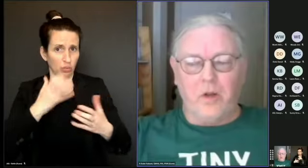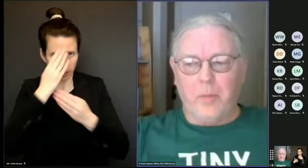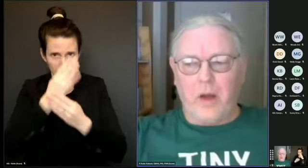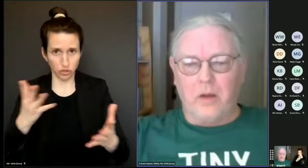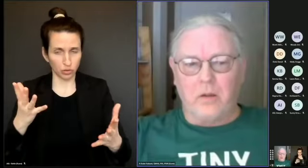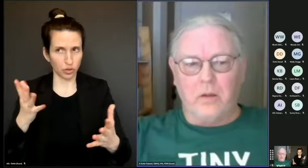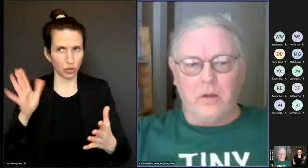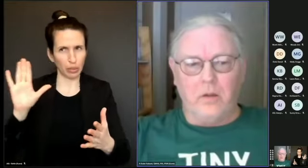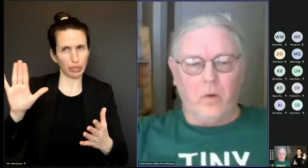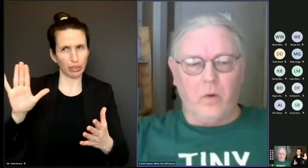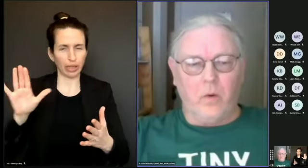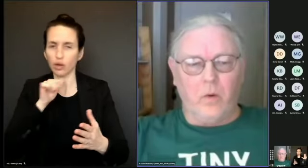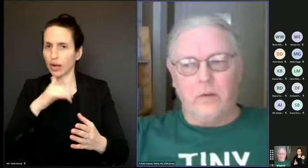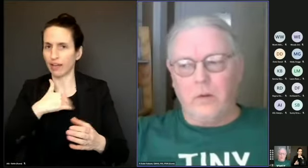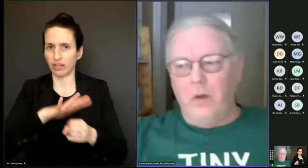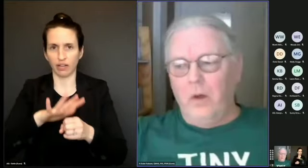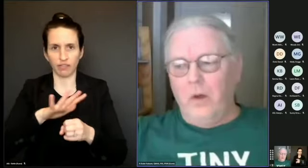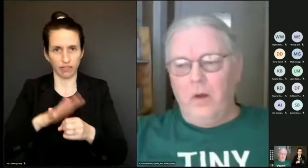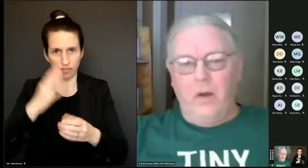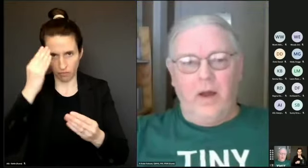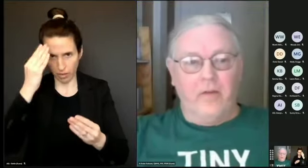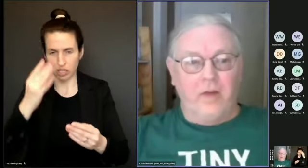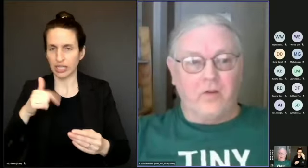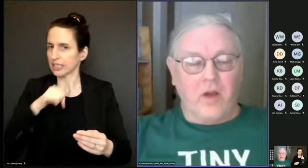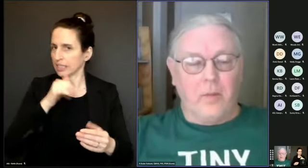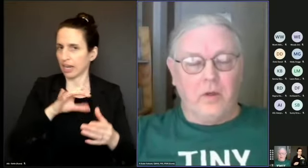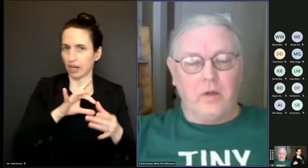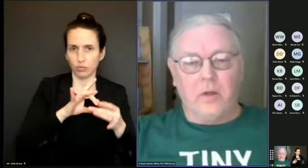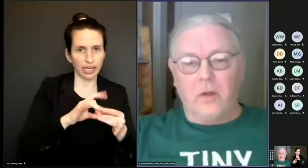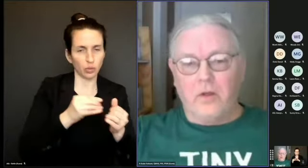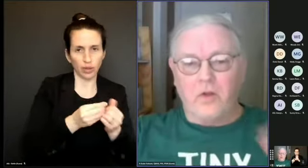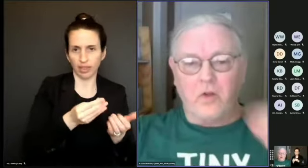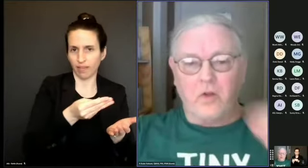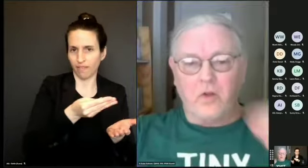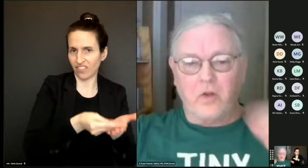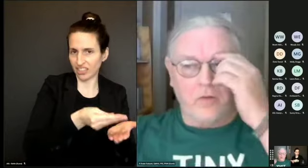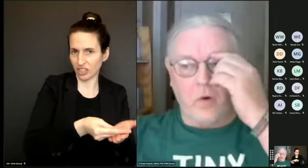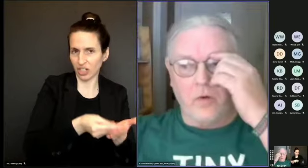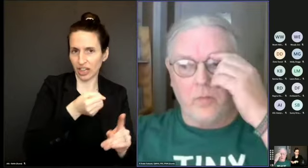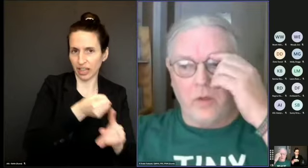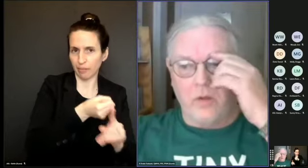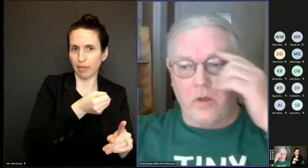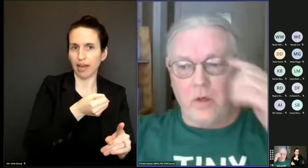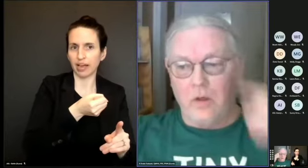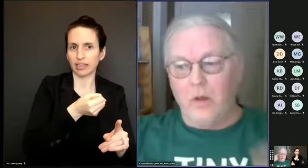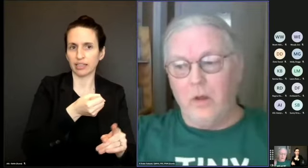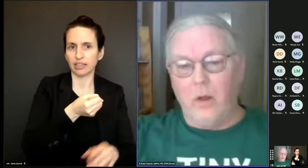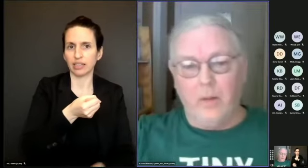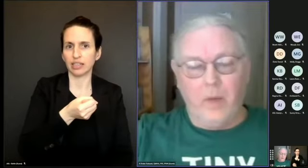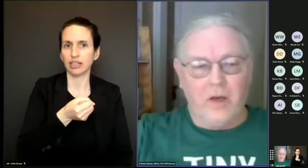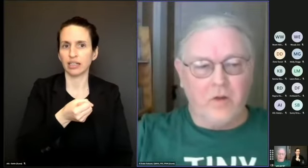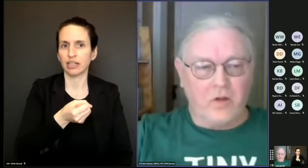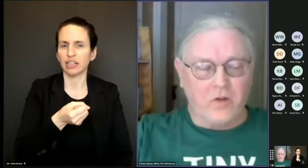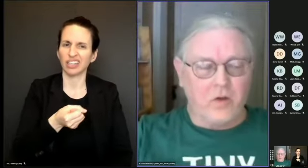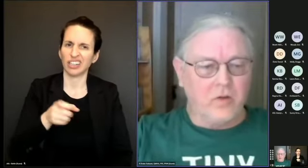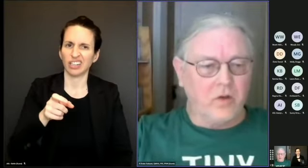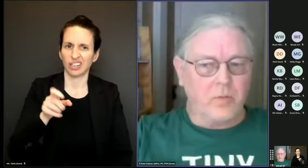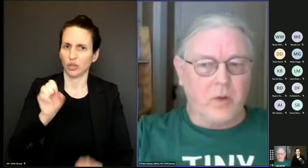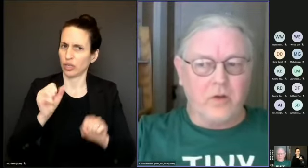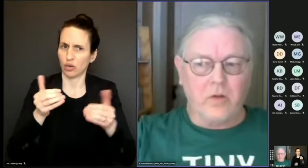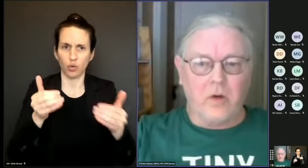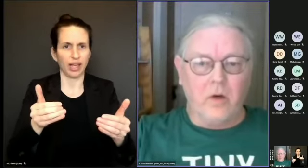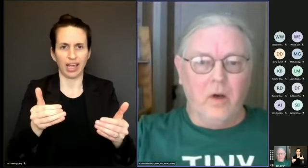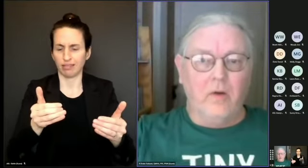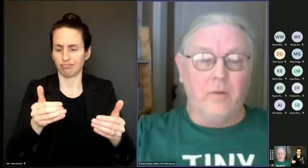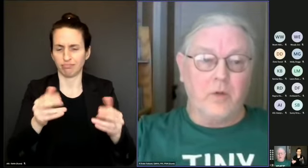no fiscal impact. You're welcome to have that examined at the legislative level, of course, but many of the